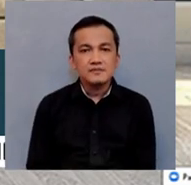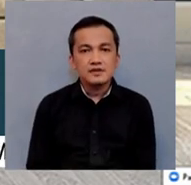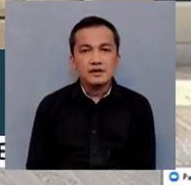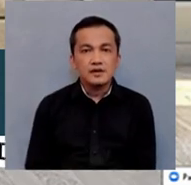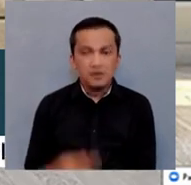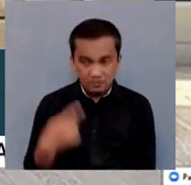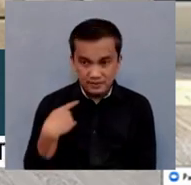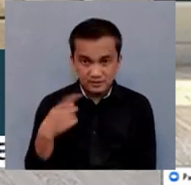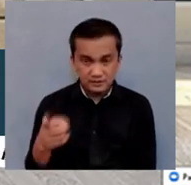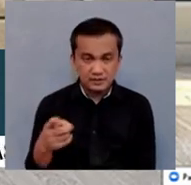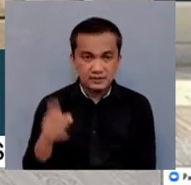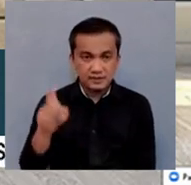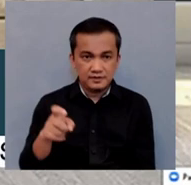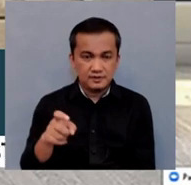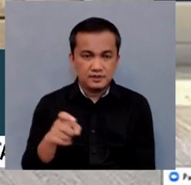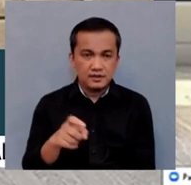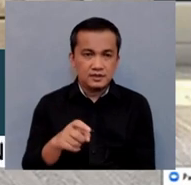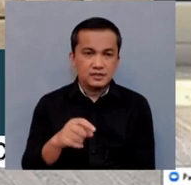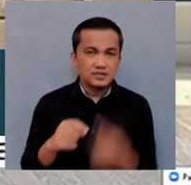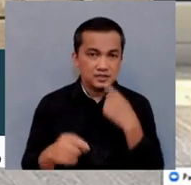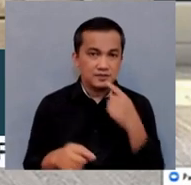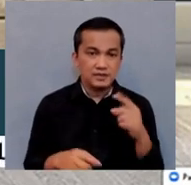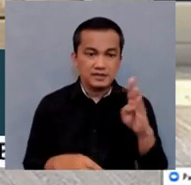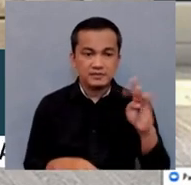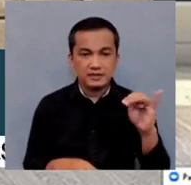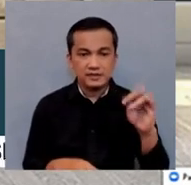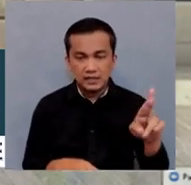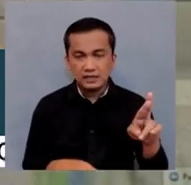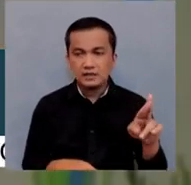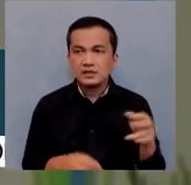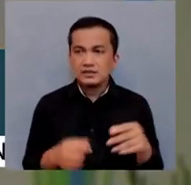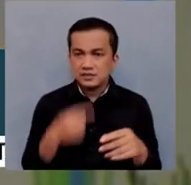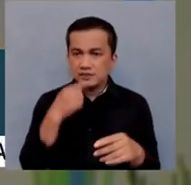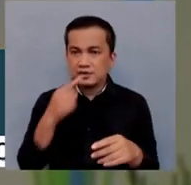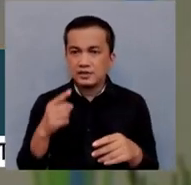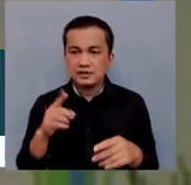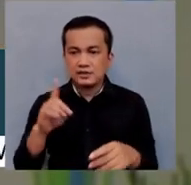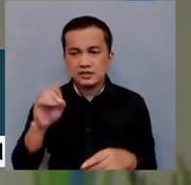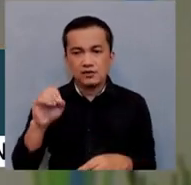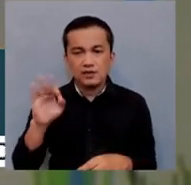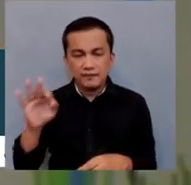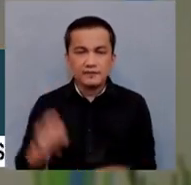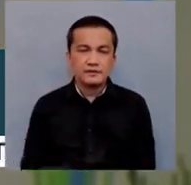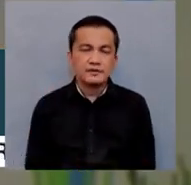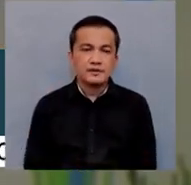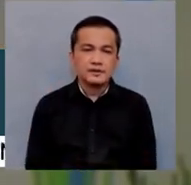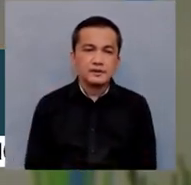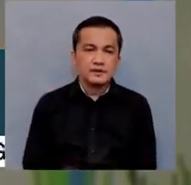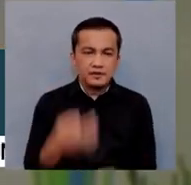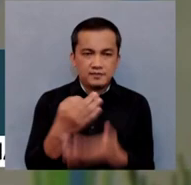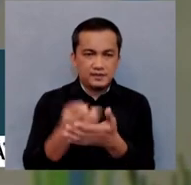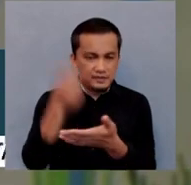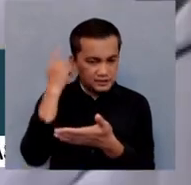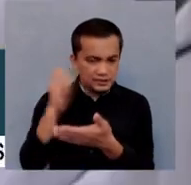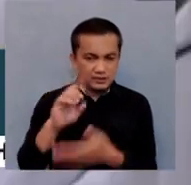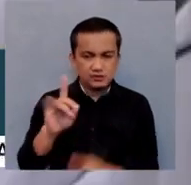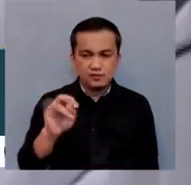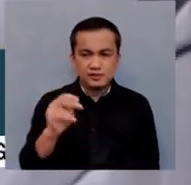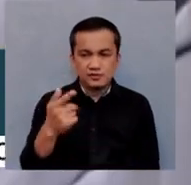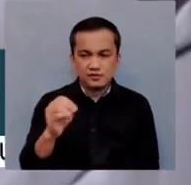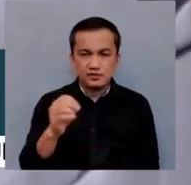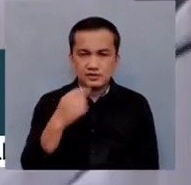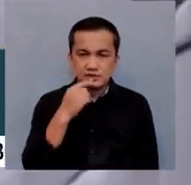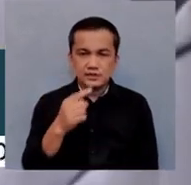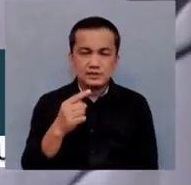nga, dapat lumabas sa bibig ng BIR yan, lumabas sa bibig ng DOF. Finance Secretary Carlos Dominguez earlier said the government